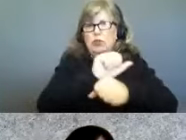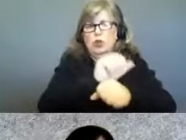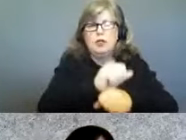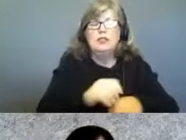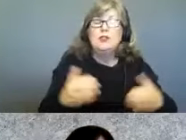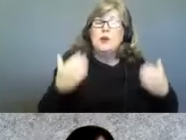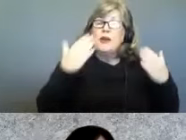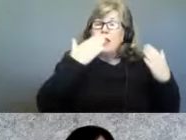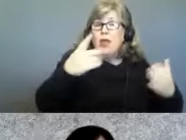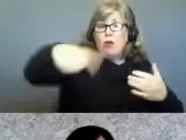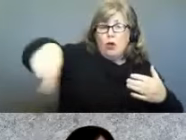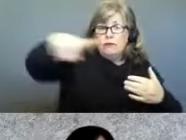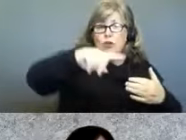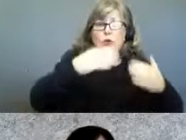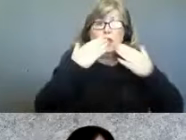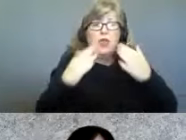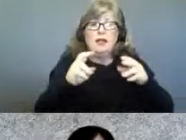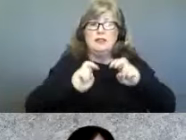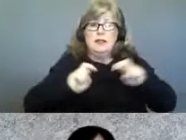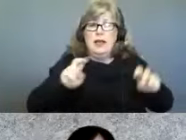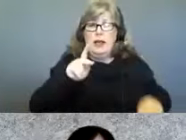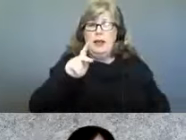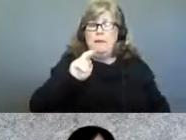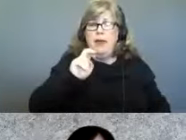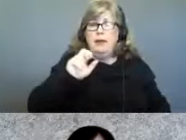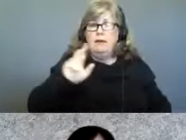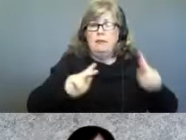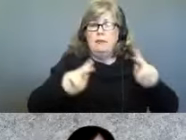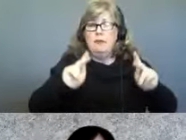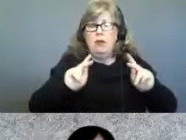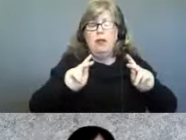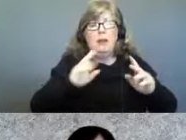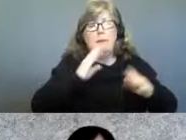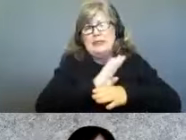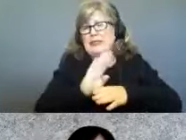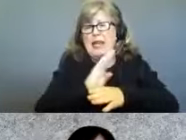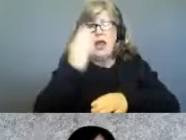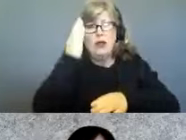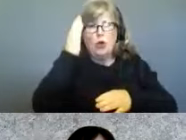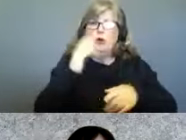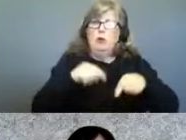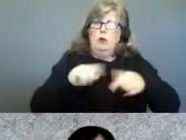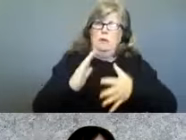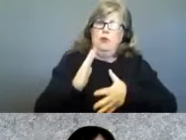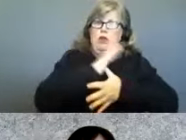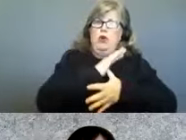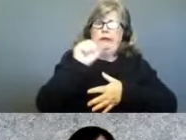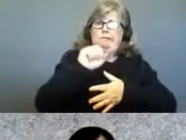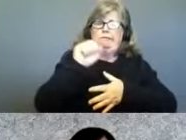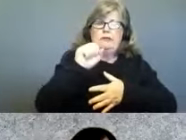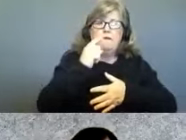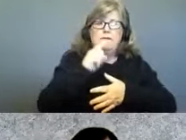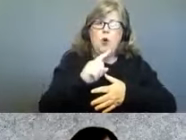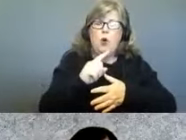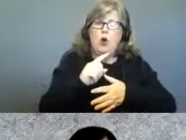sure. I know you're all extremely busy, and this is a priority, I know, for each one of you. in terms of moving this